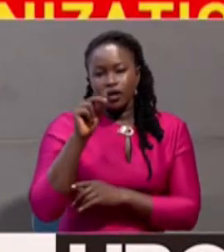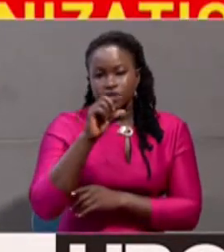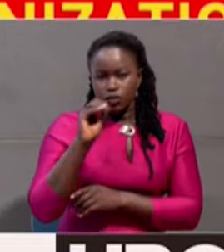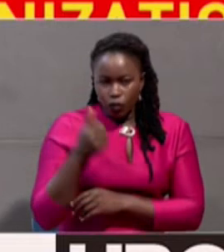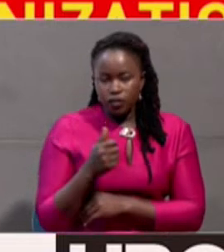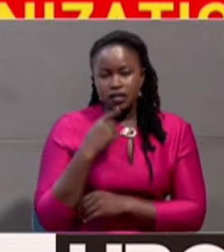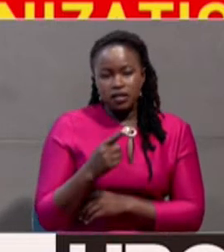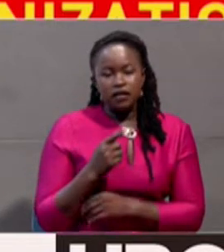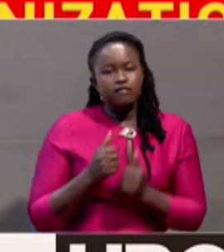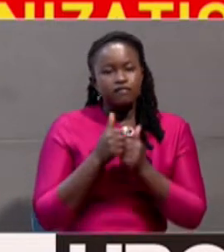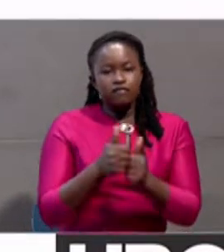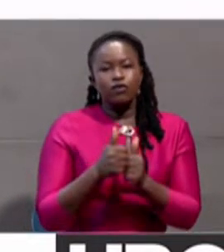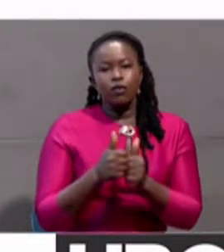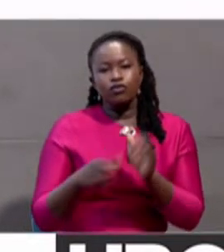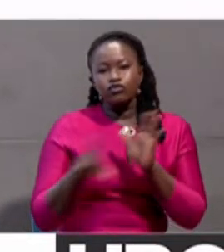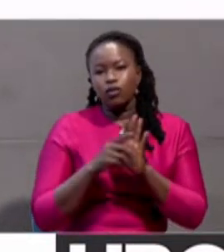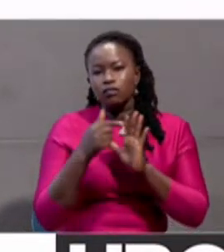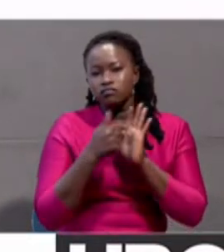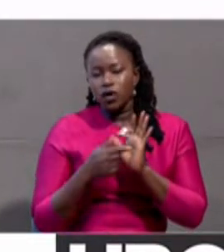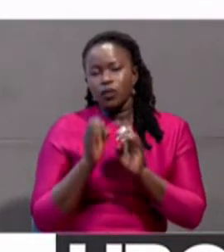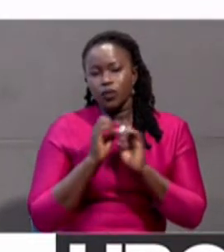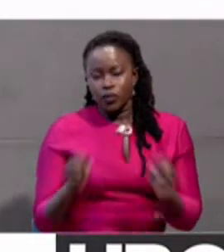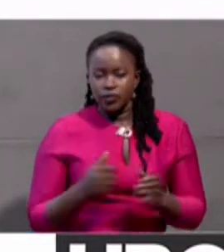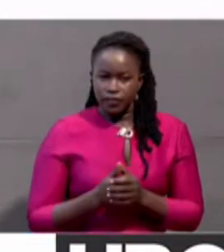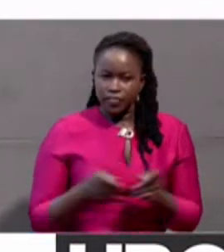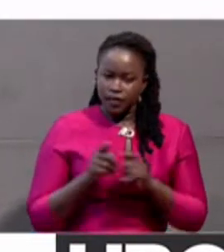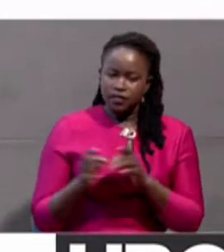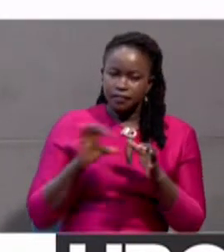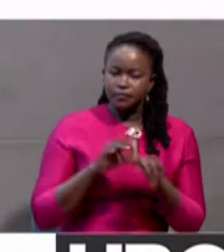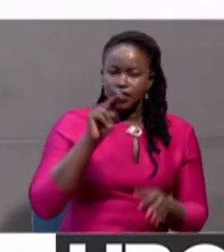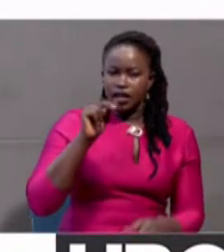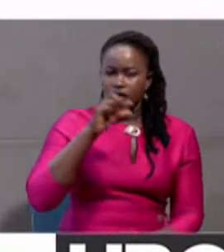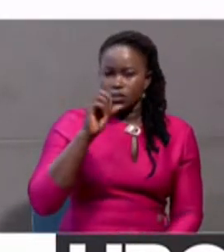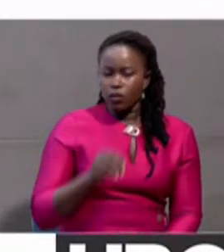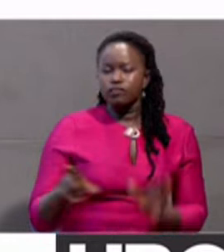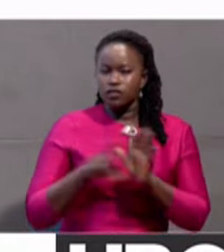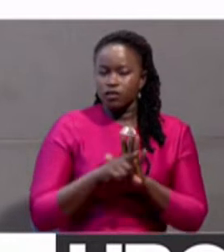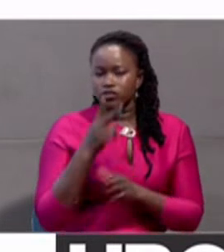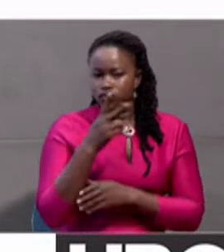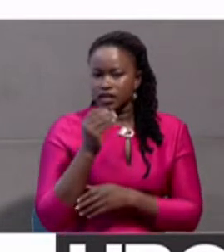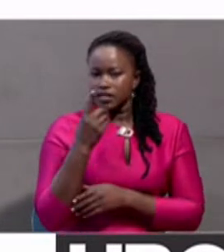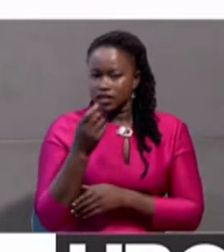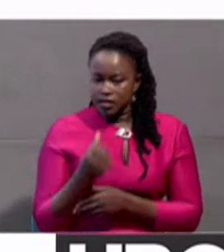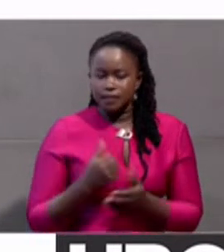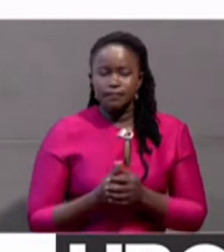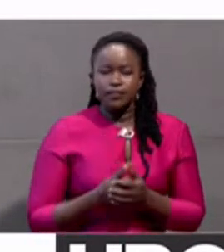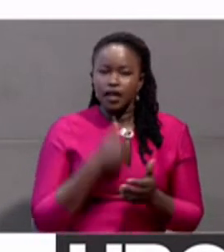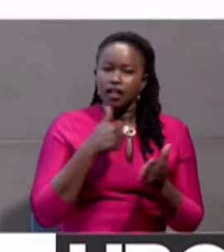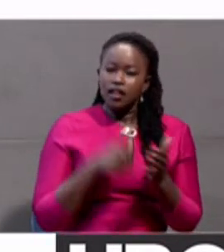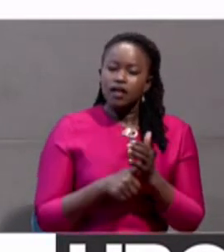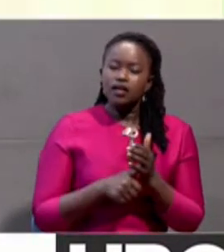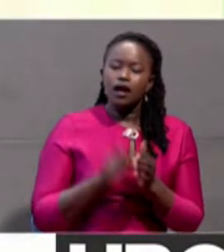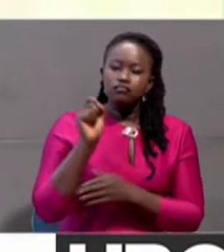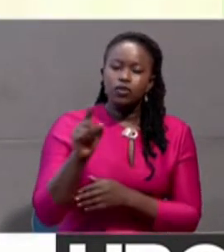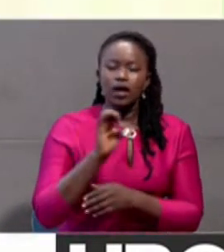alleged non-compliance with the laws in reference to the NGO Act of 2016. In a letter addressed to the